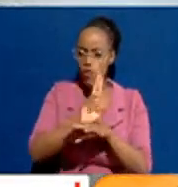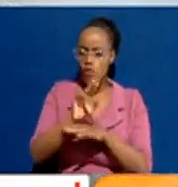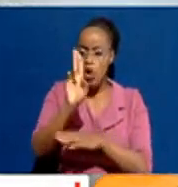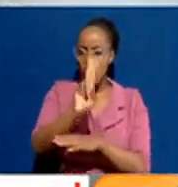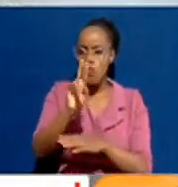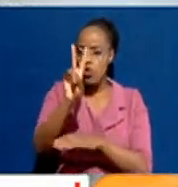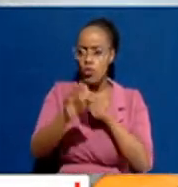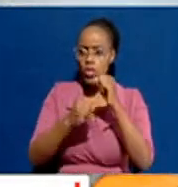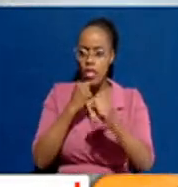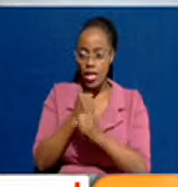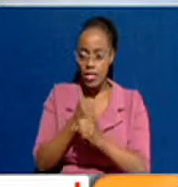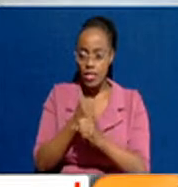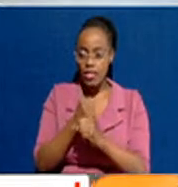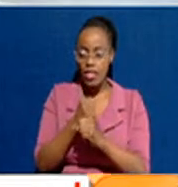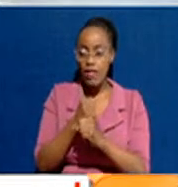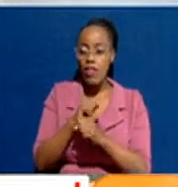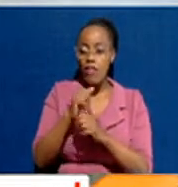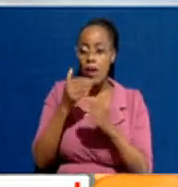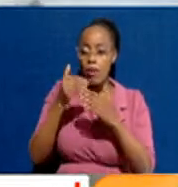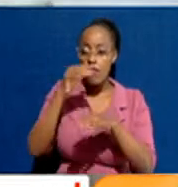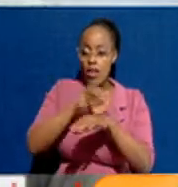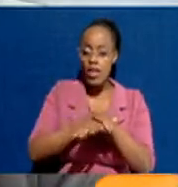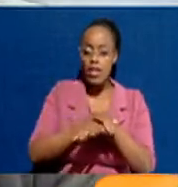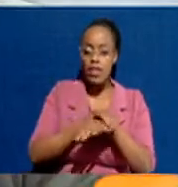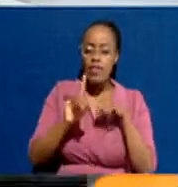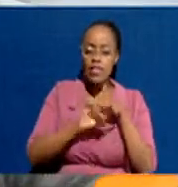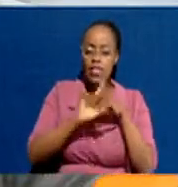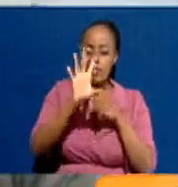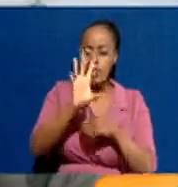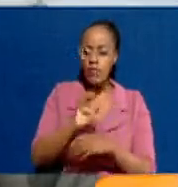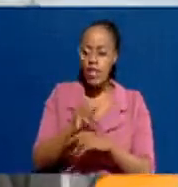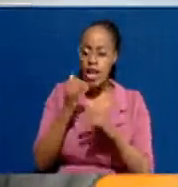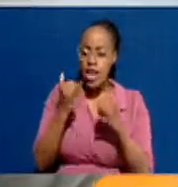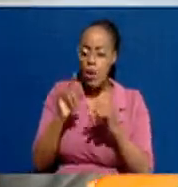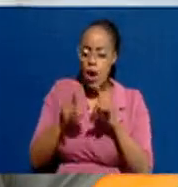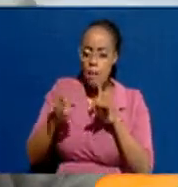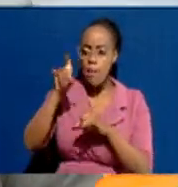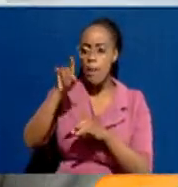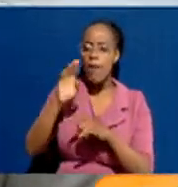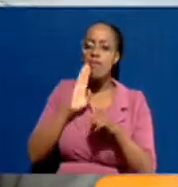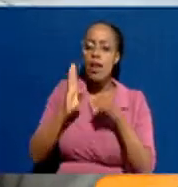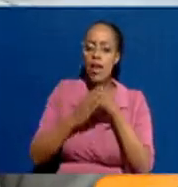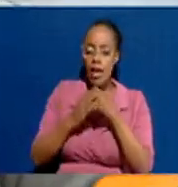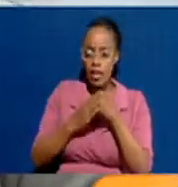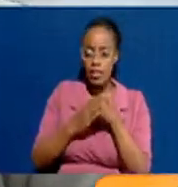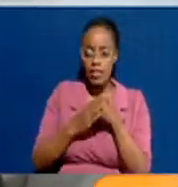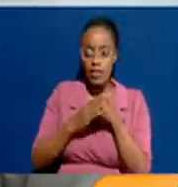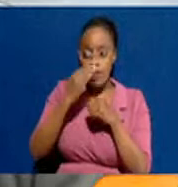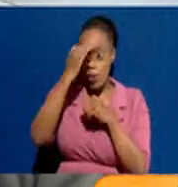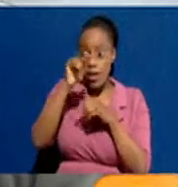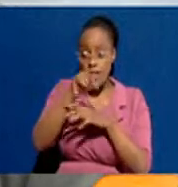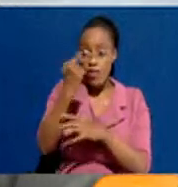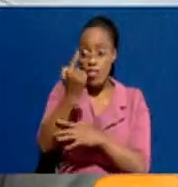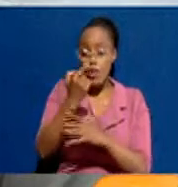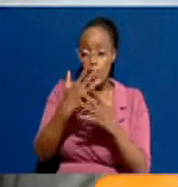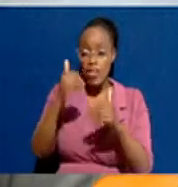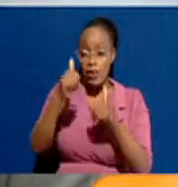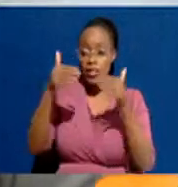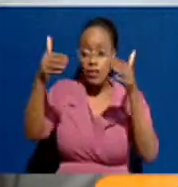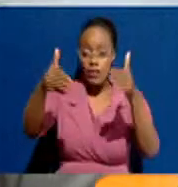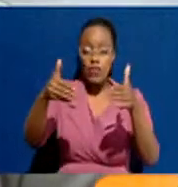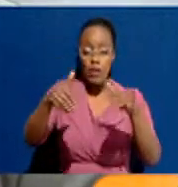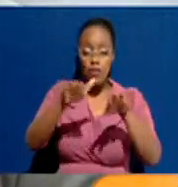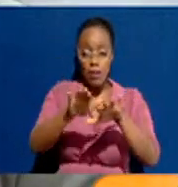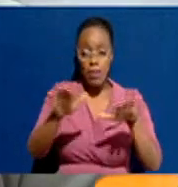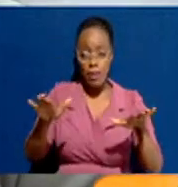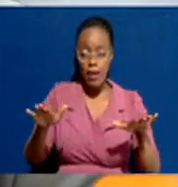for 2 years. We used to get it at around 650. Now it will shoot up to 900 because that is the only thing that's available on the